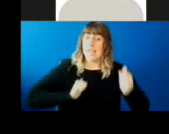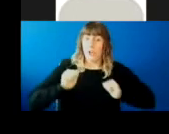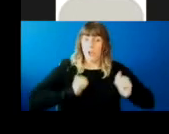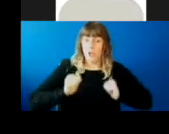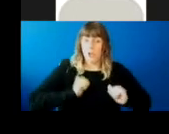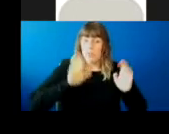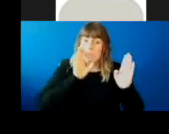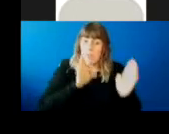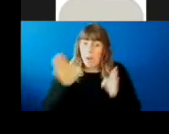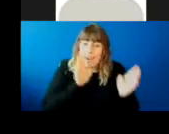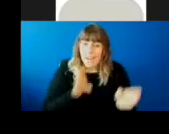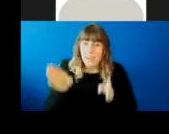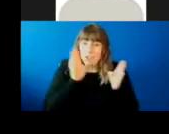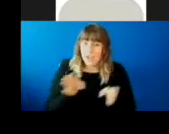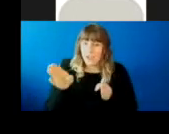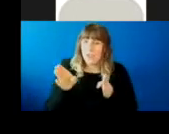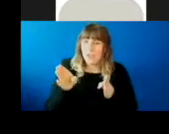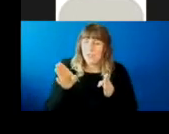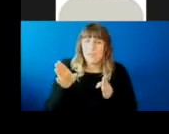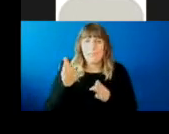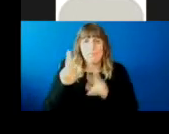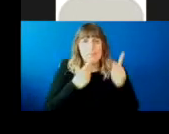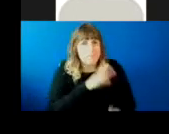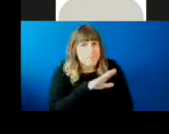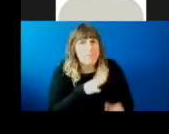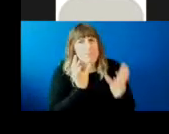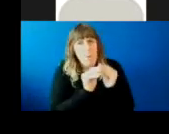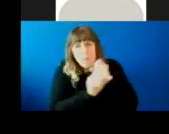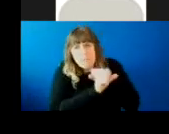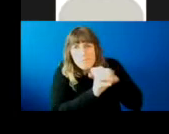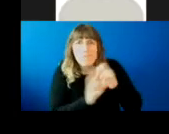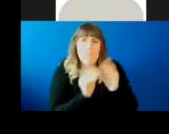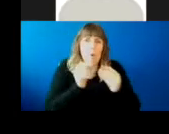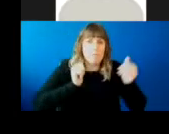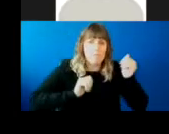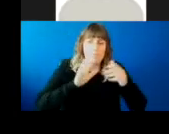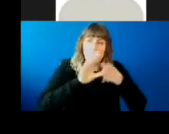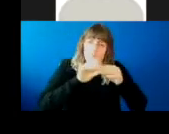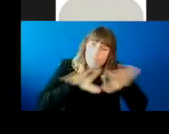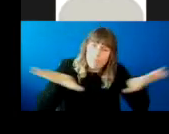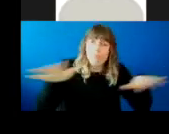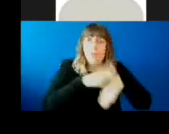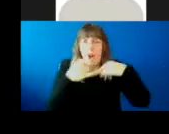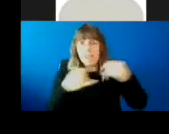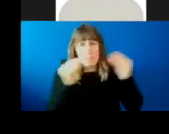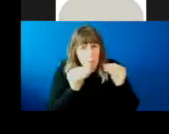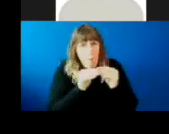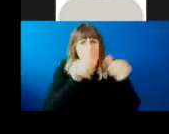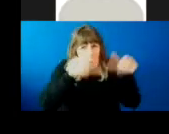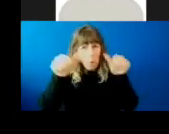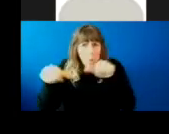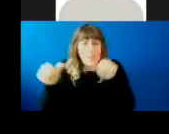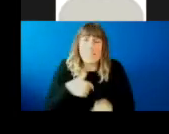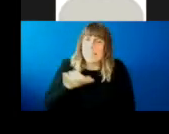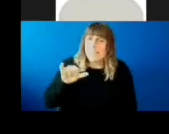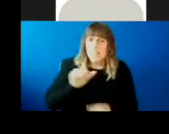organization and I'm being told over and over again, I need to do more social or get engaged, and it's COVID times. We're trying to figure out